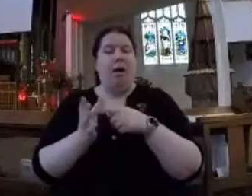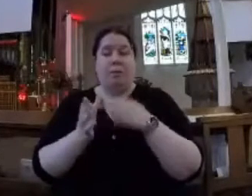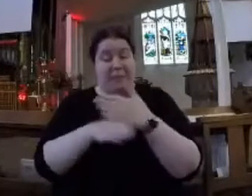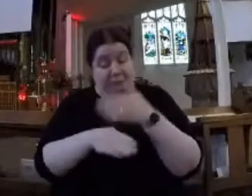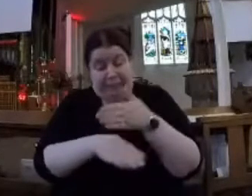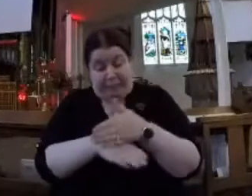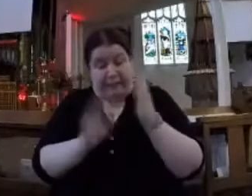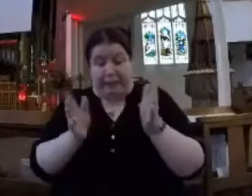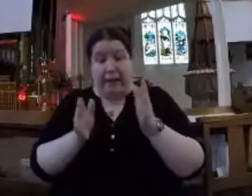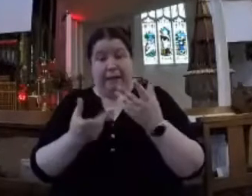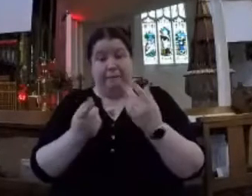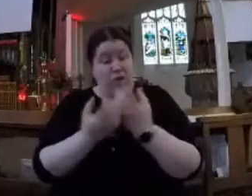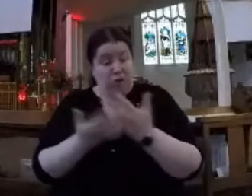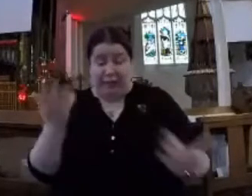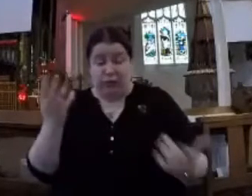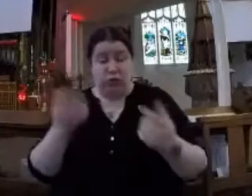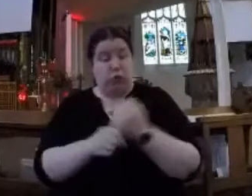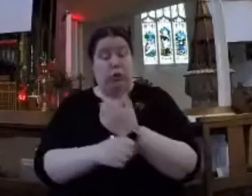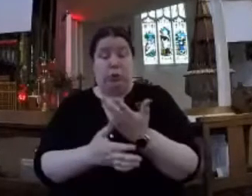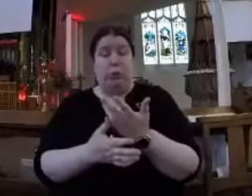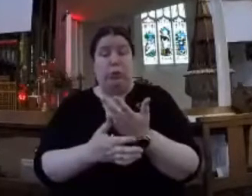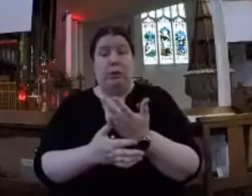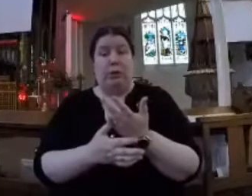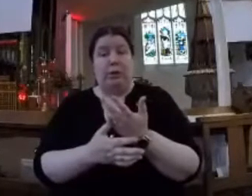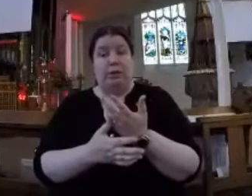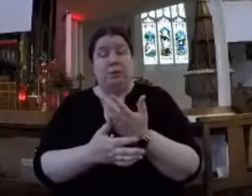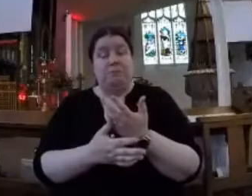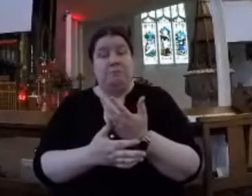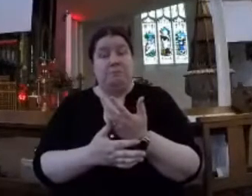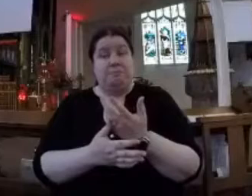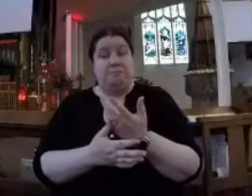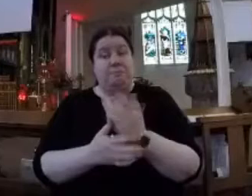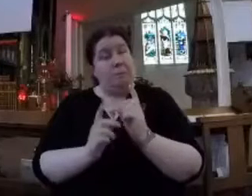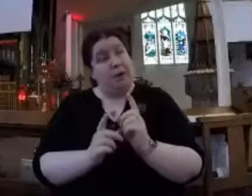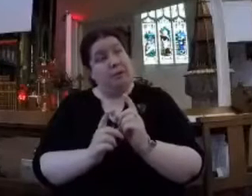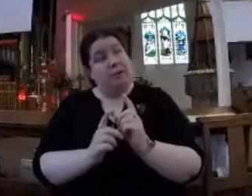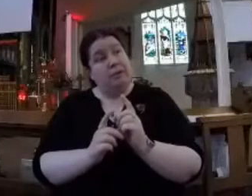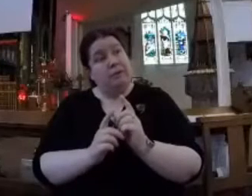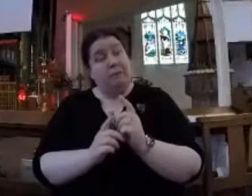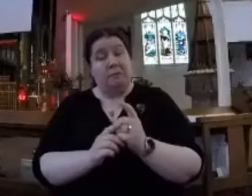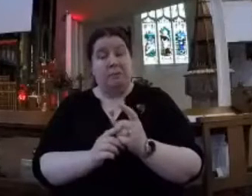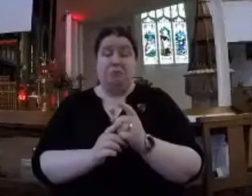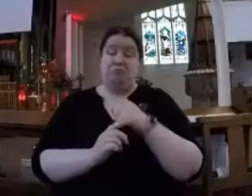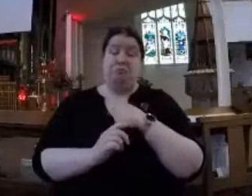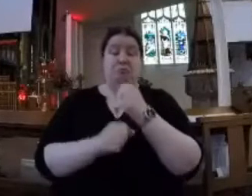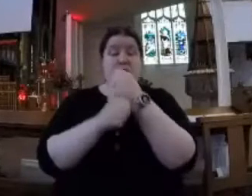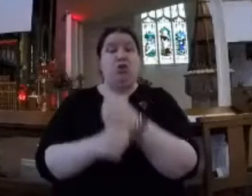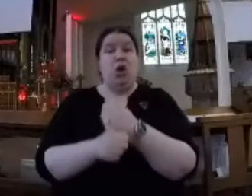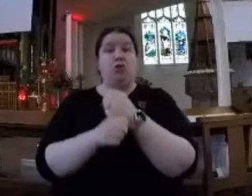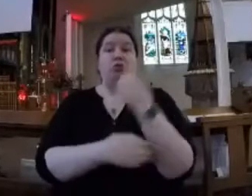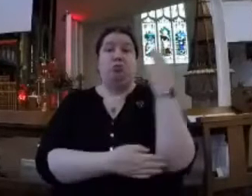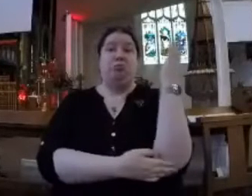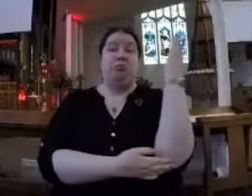in the world, all need to be met. But we hear a lot of messages from the front of church that appeal